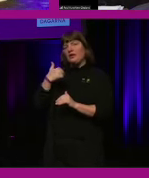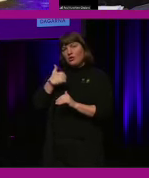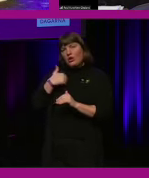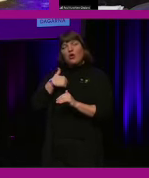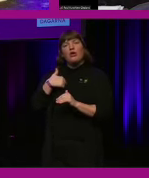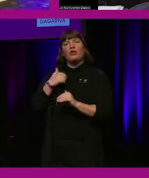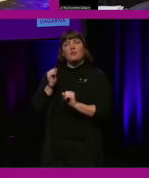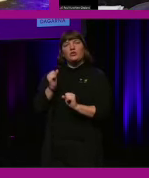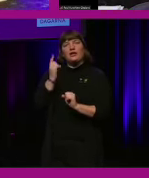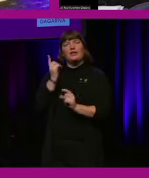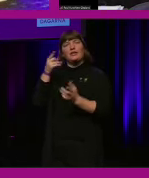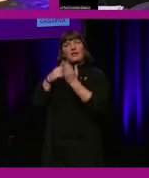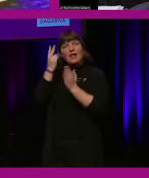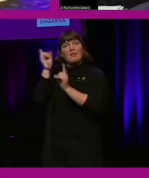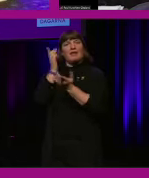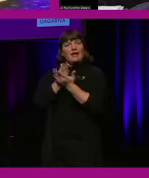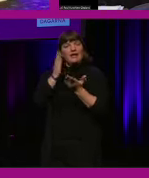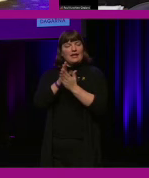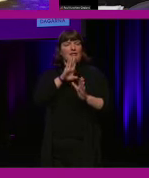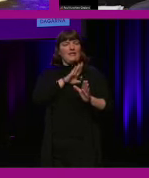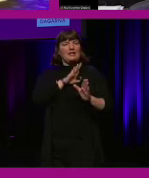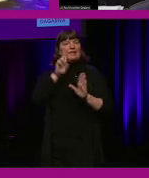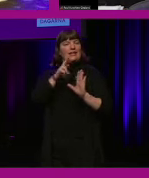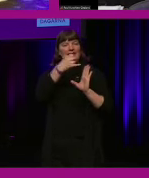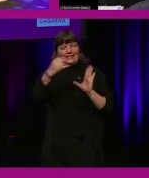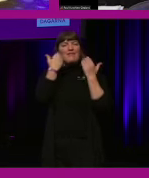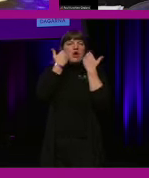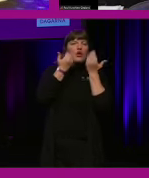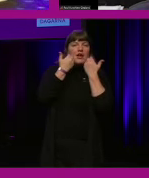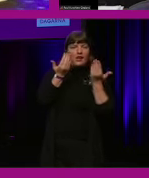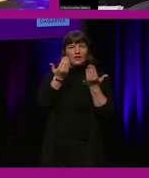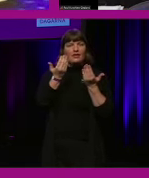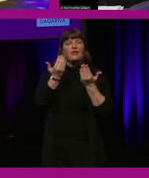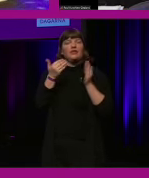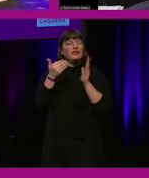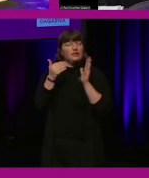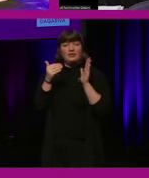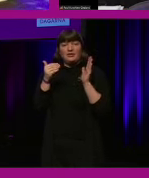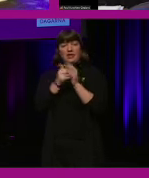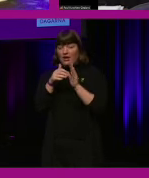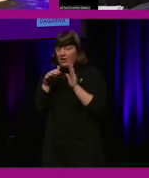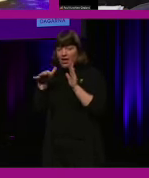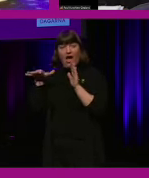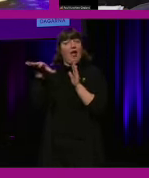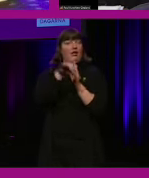rights real in the everyday lives of everybody.